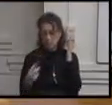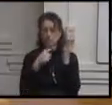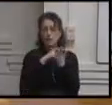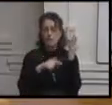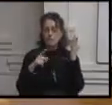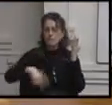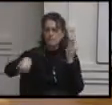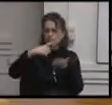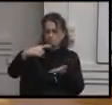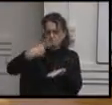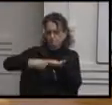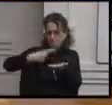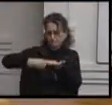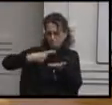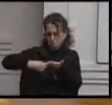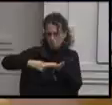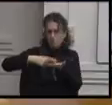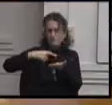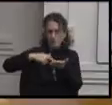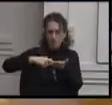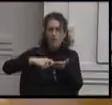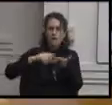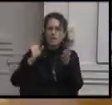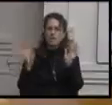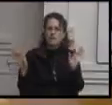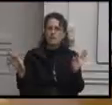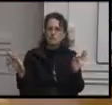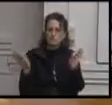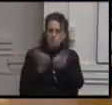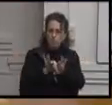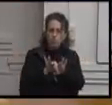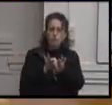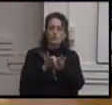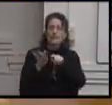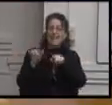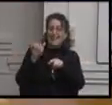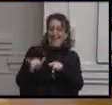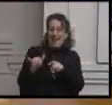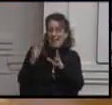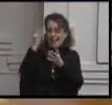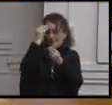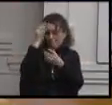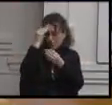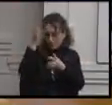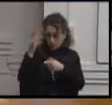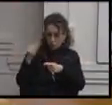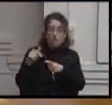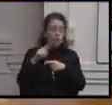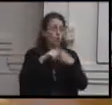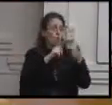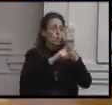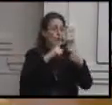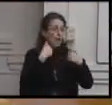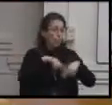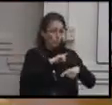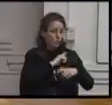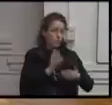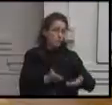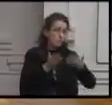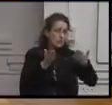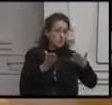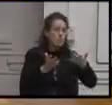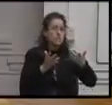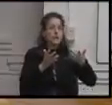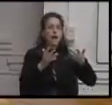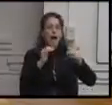that are in place are best formatted to make sure we're using that data when we consider making improvements